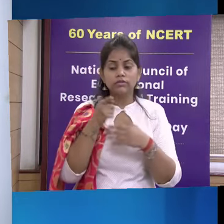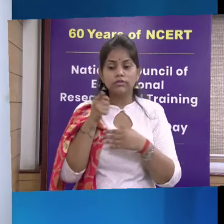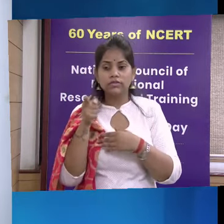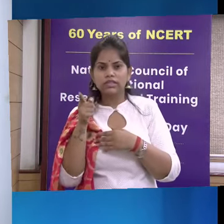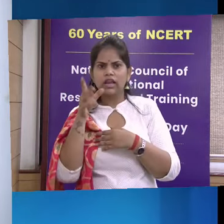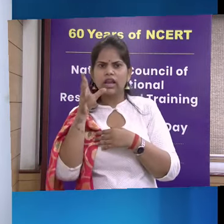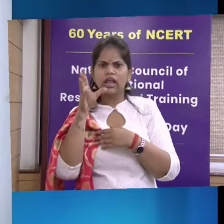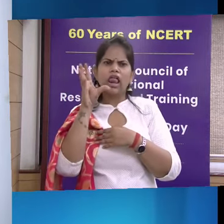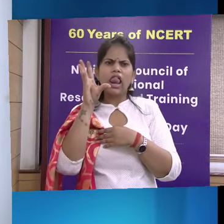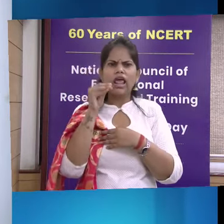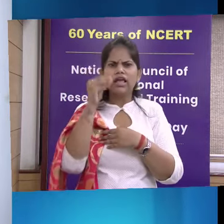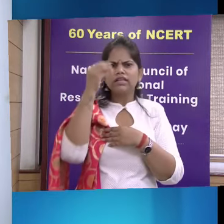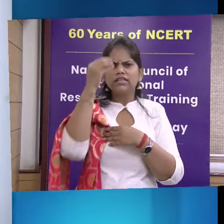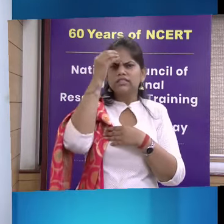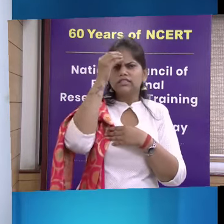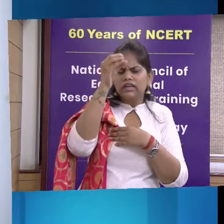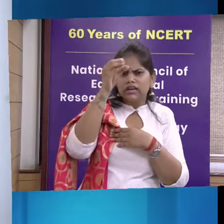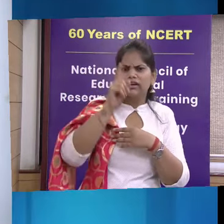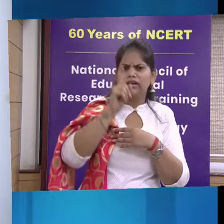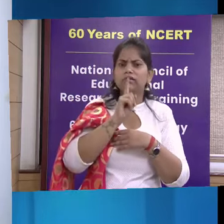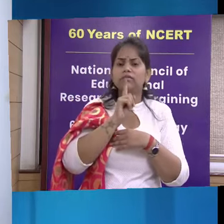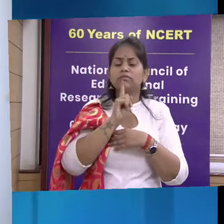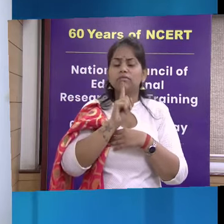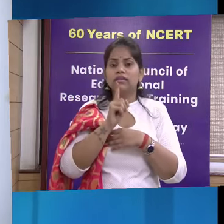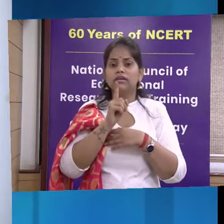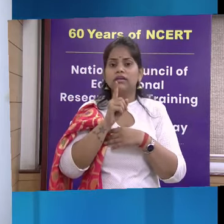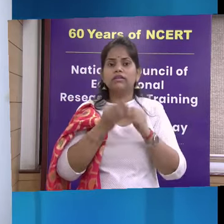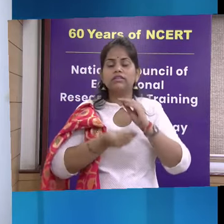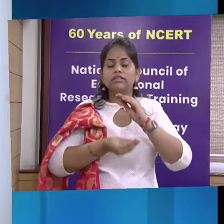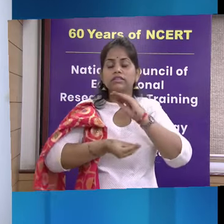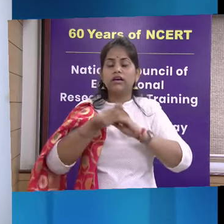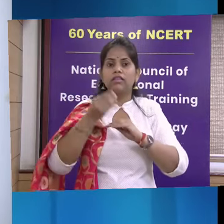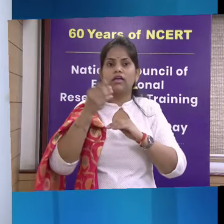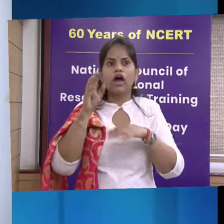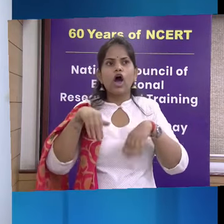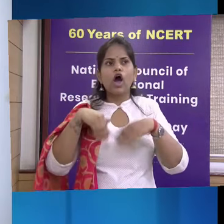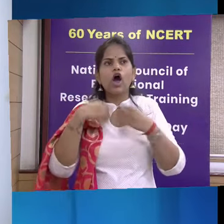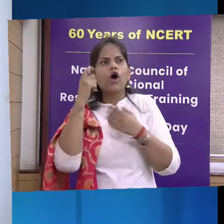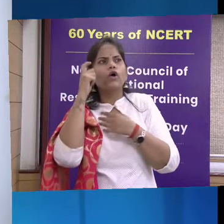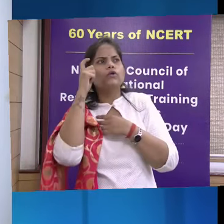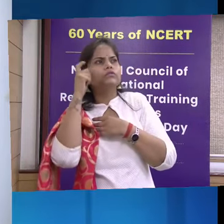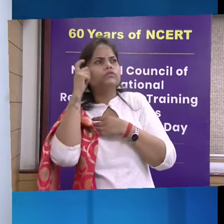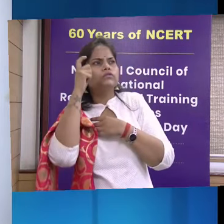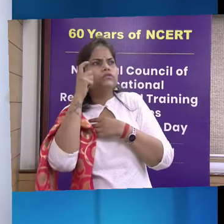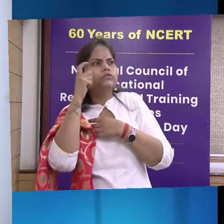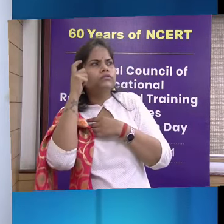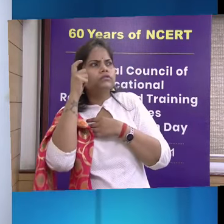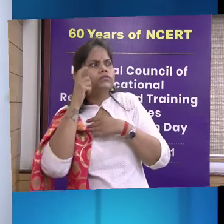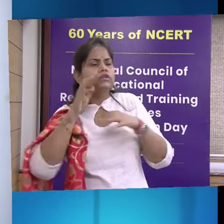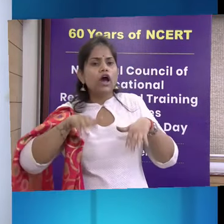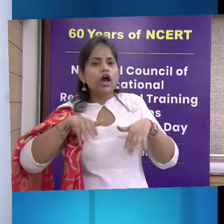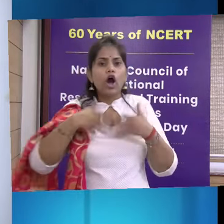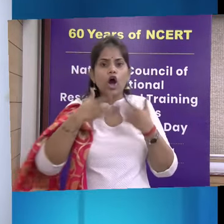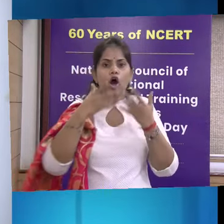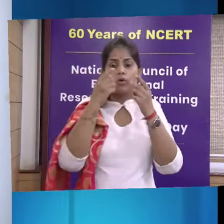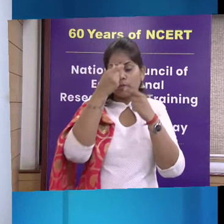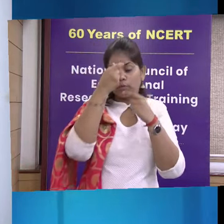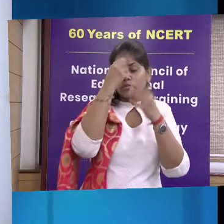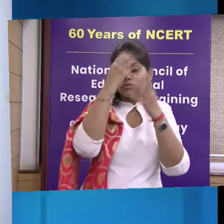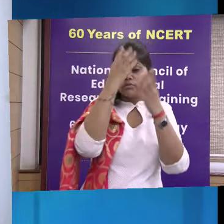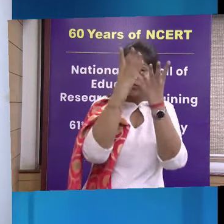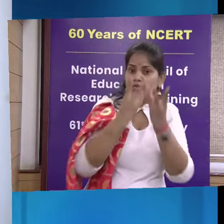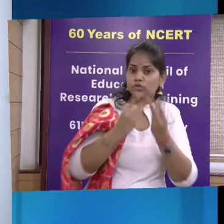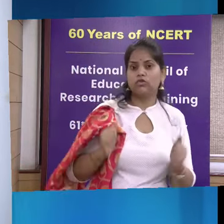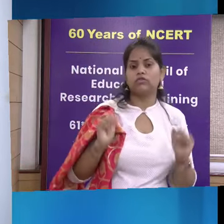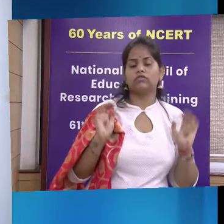content and more towards learning about how to think critically and solve problems,